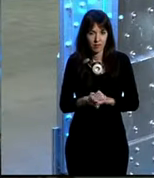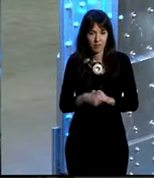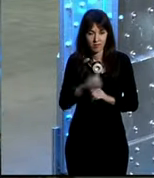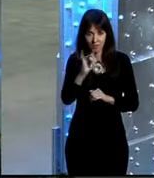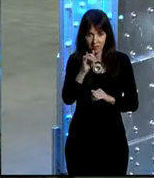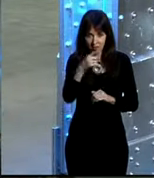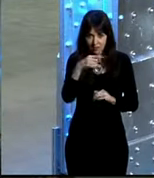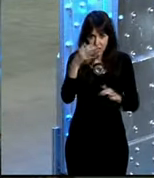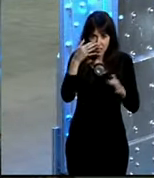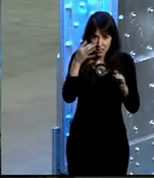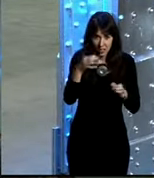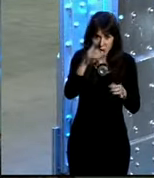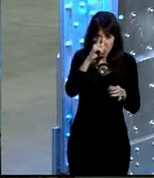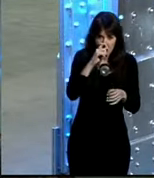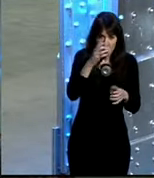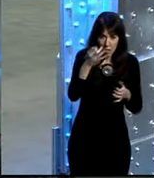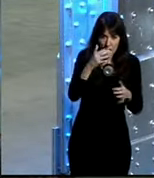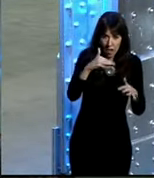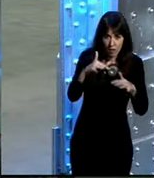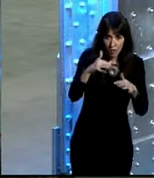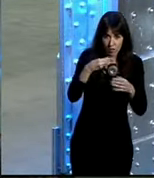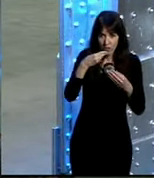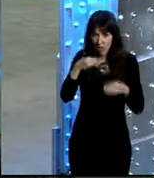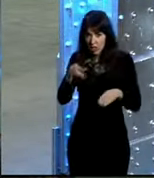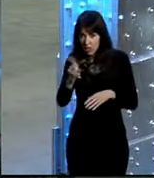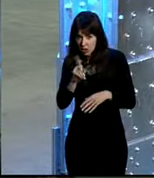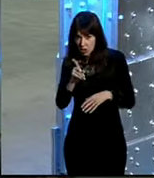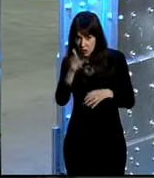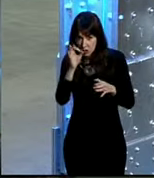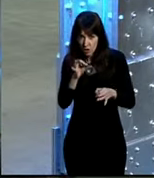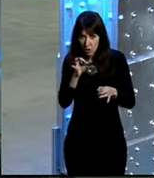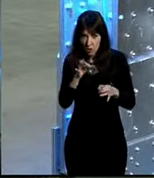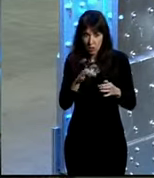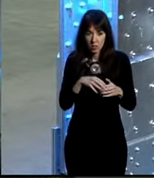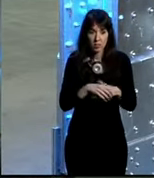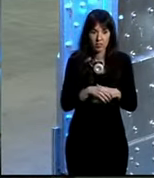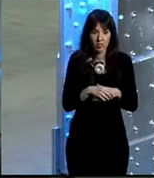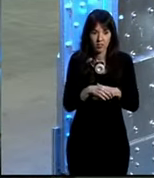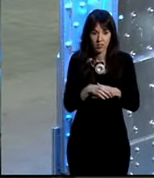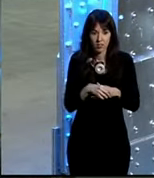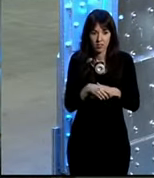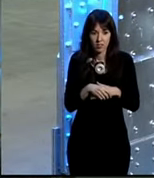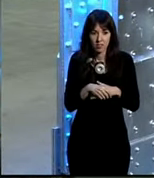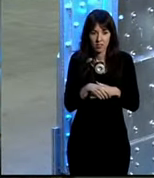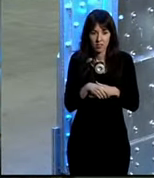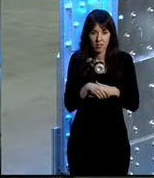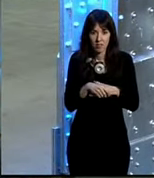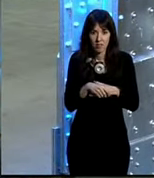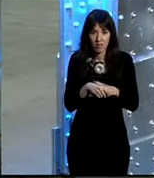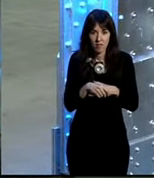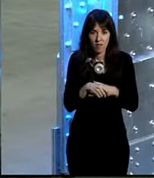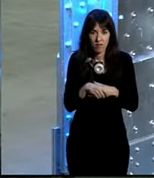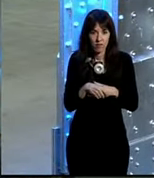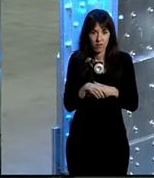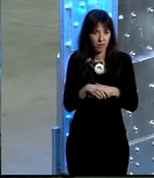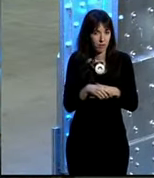remembered and not the stories about the actions? No. Play is a big thing. Sorry?